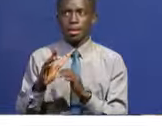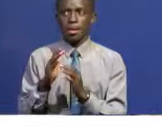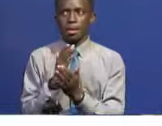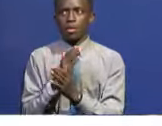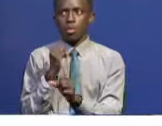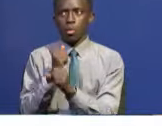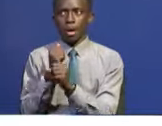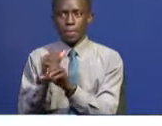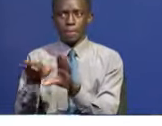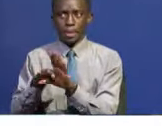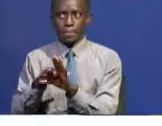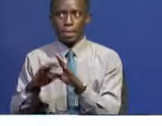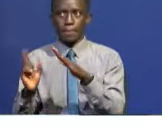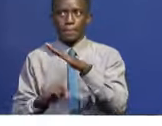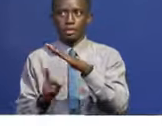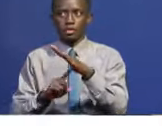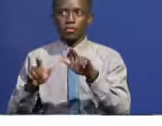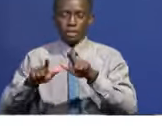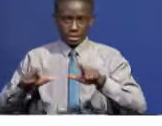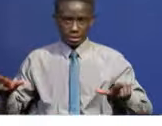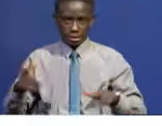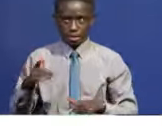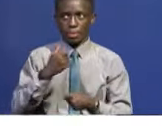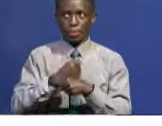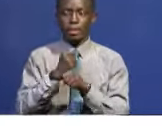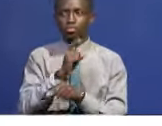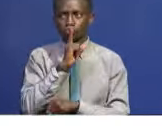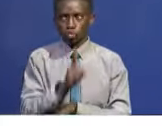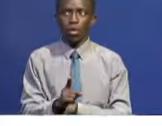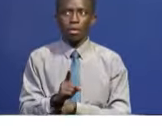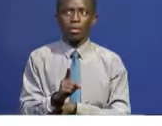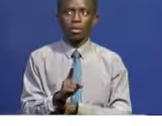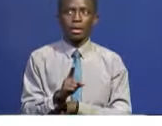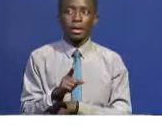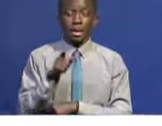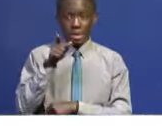Lands to make sure that that piece of land is